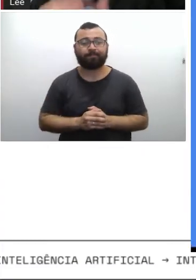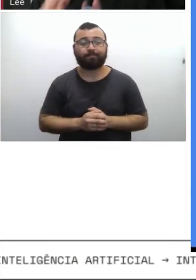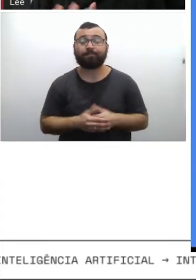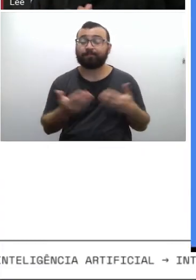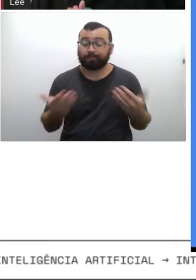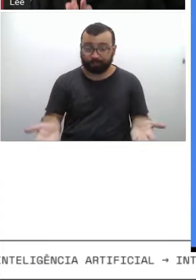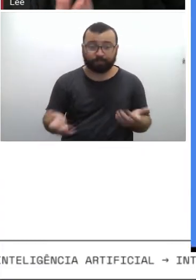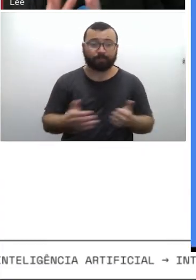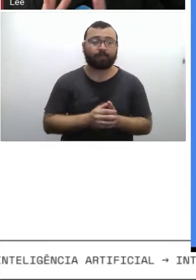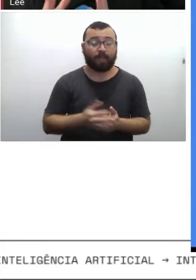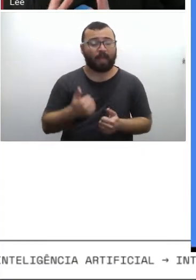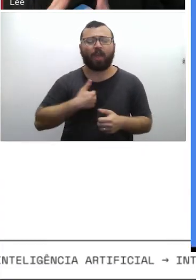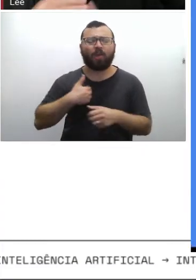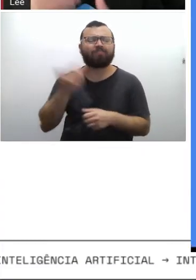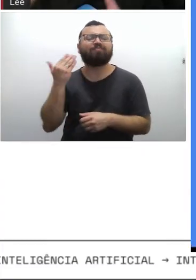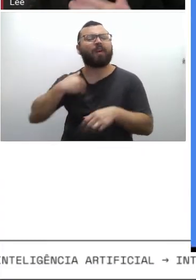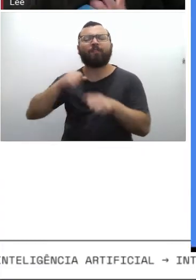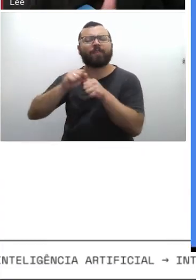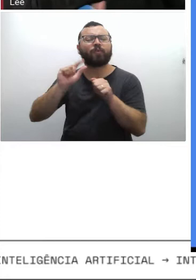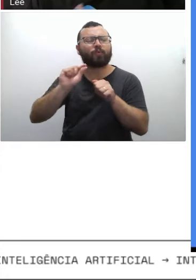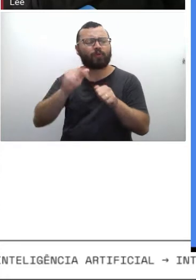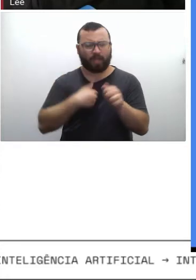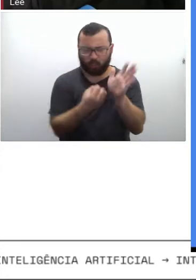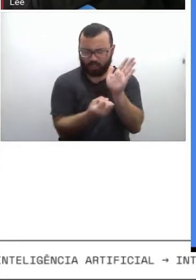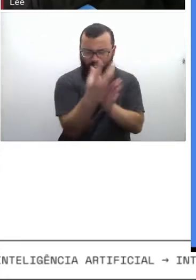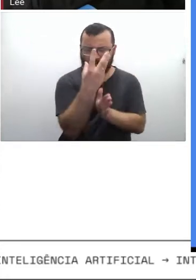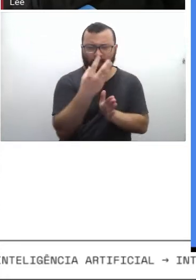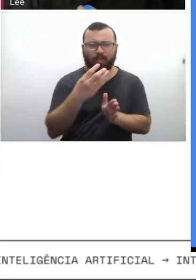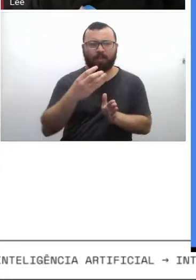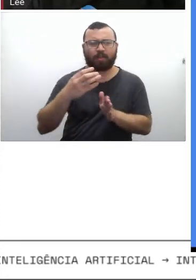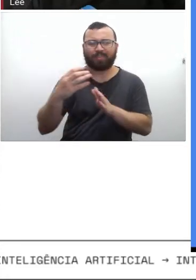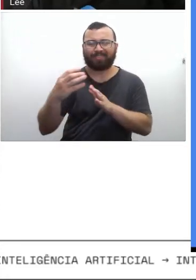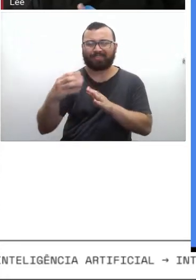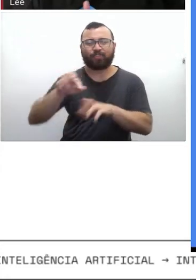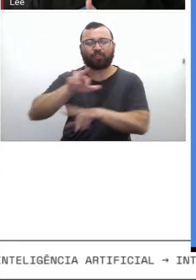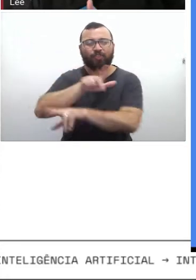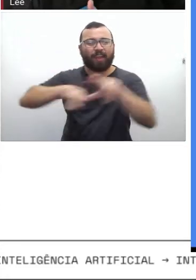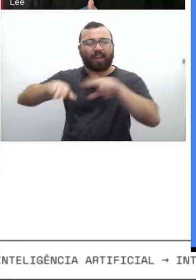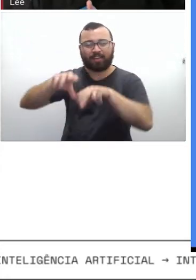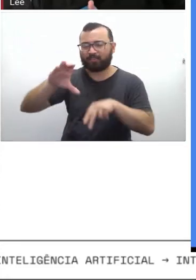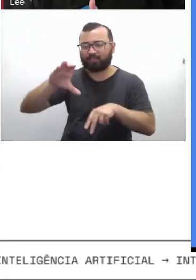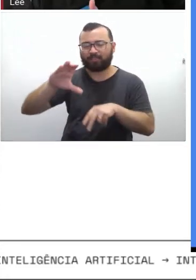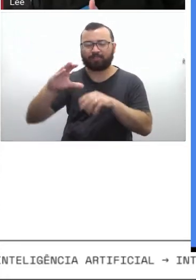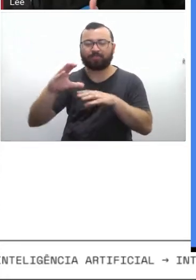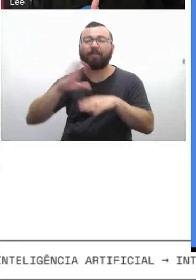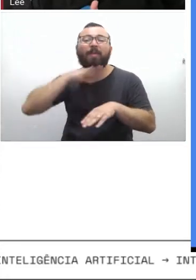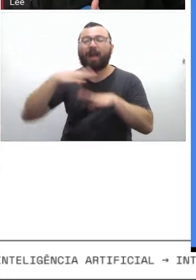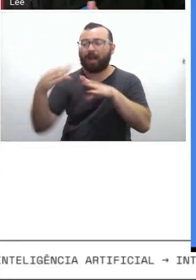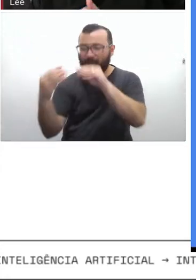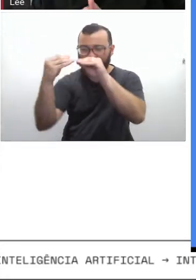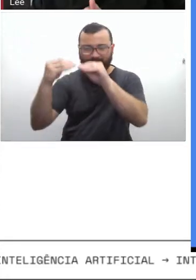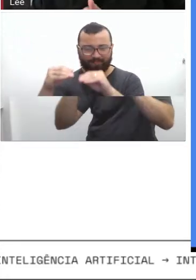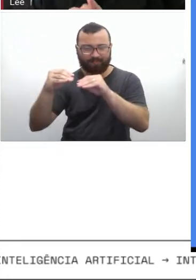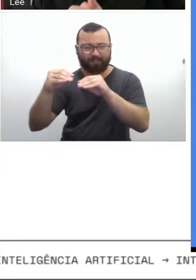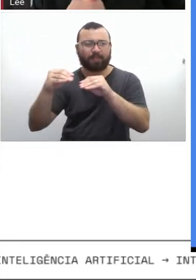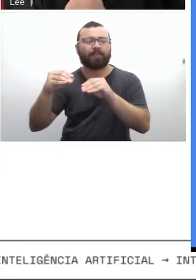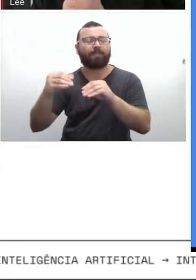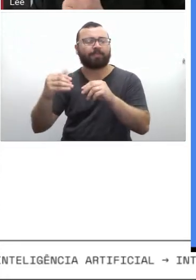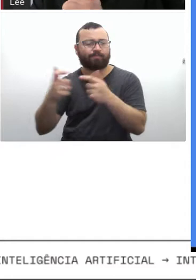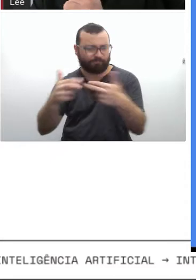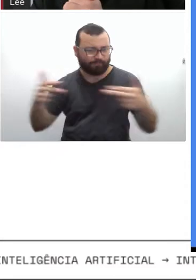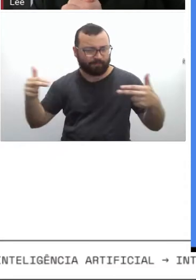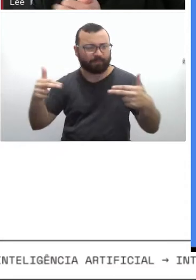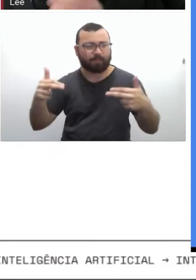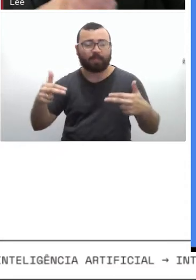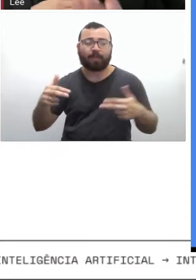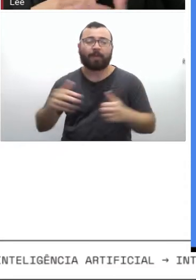So here's what I did. I create many chatbot dashboards in the past before, and I know exactly the data points that you want